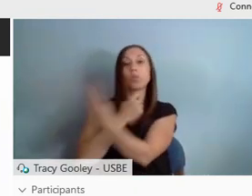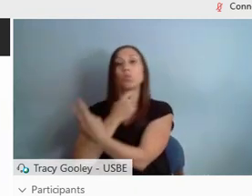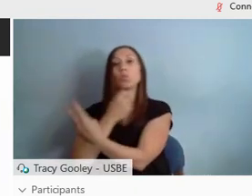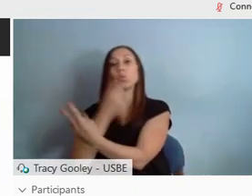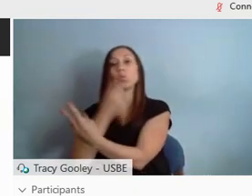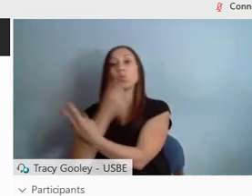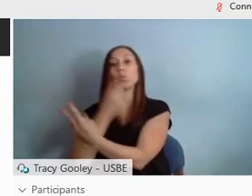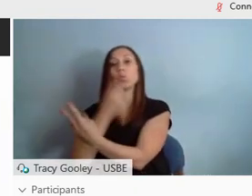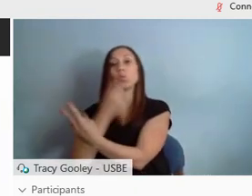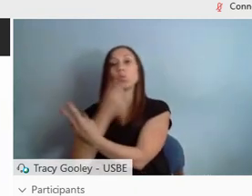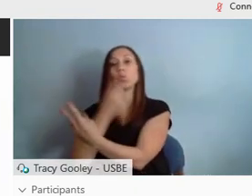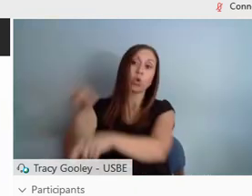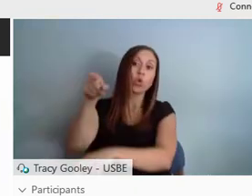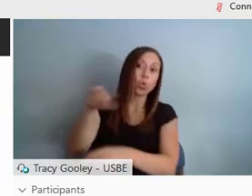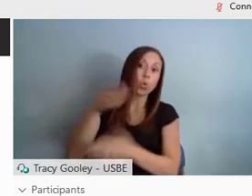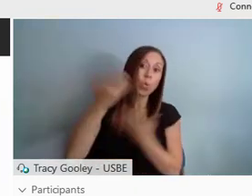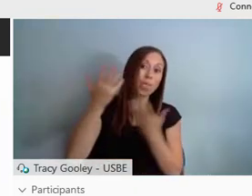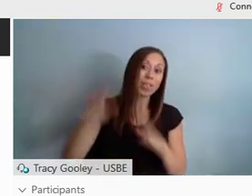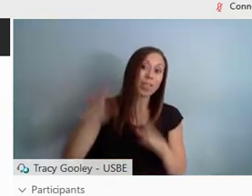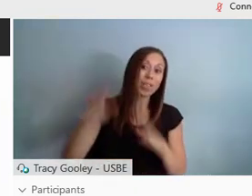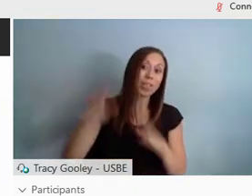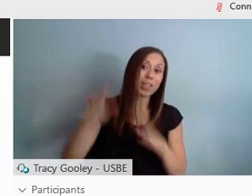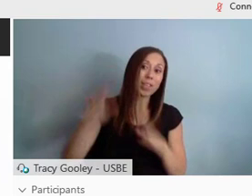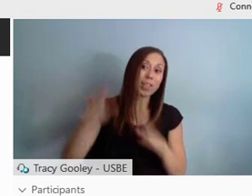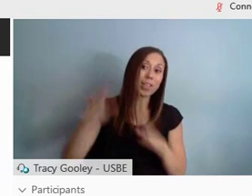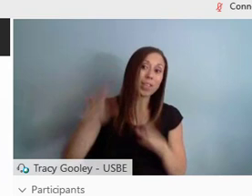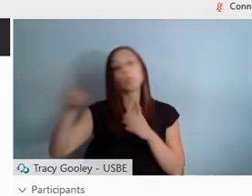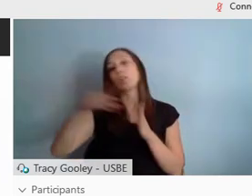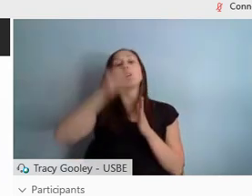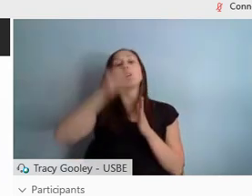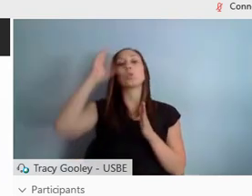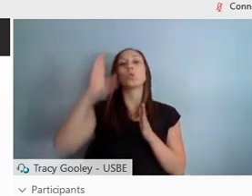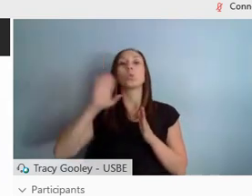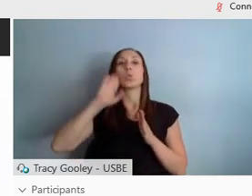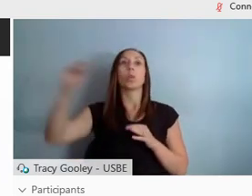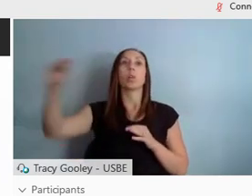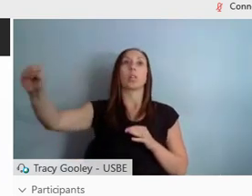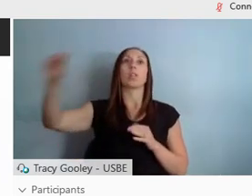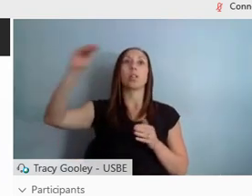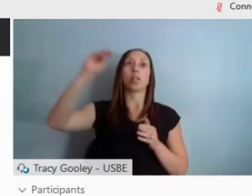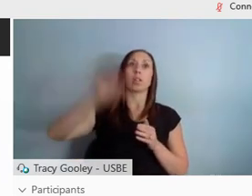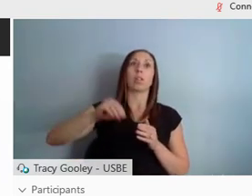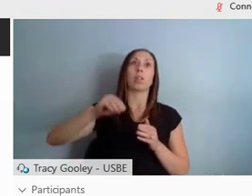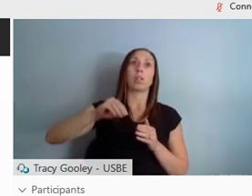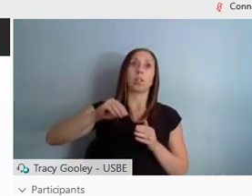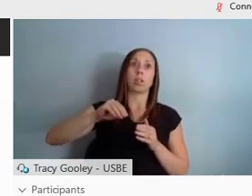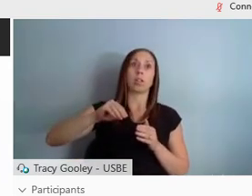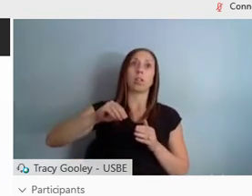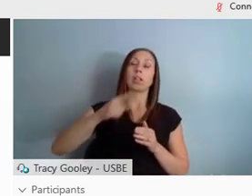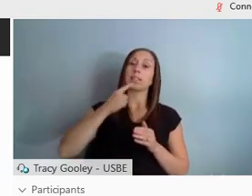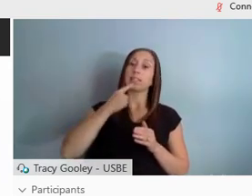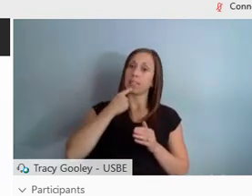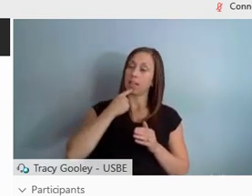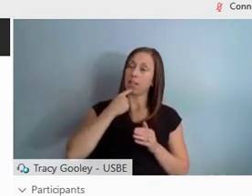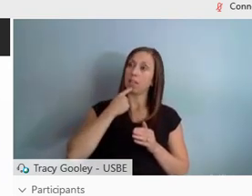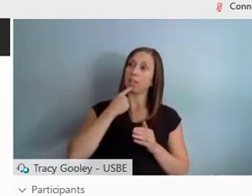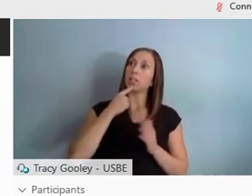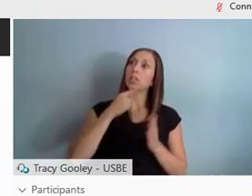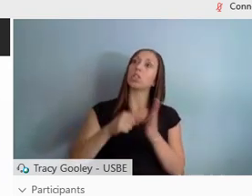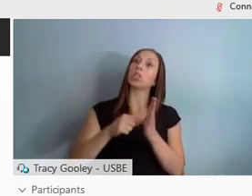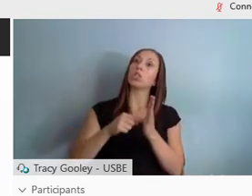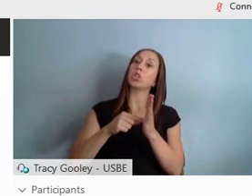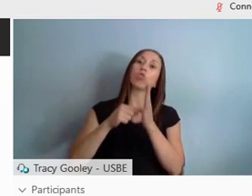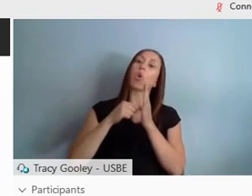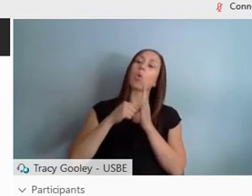blue manipulatives that are left. You'll wait for the student to place the manipulative and then say, show me